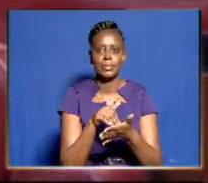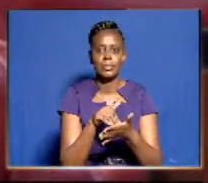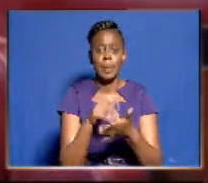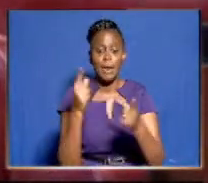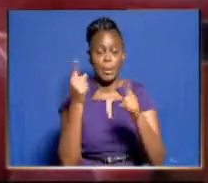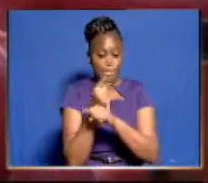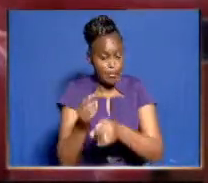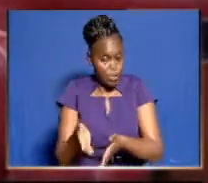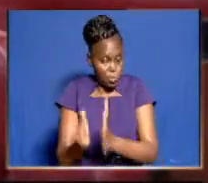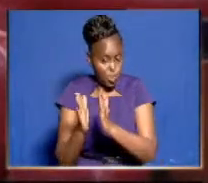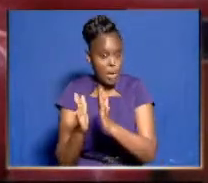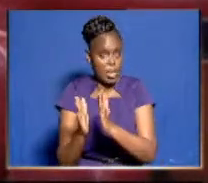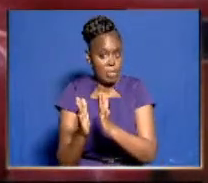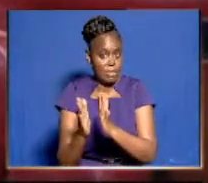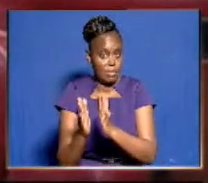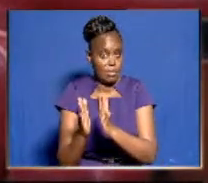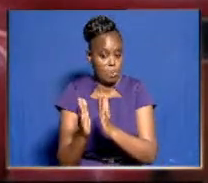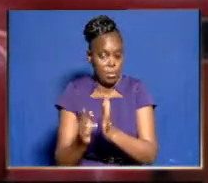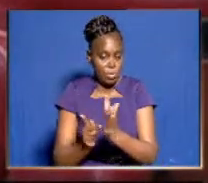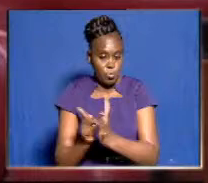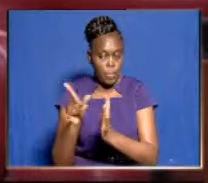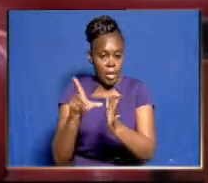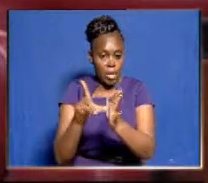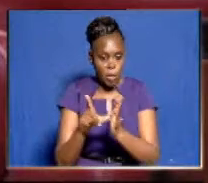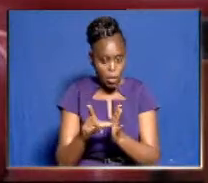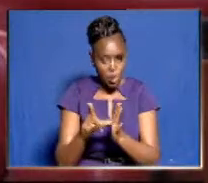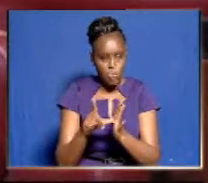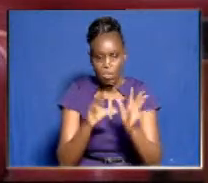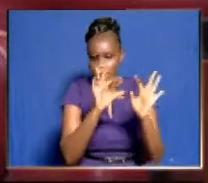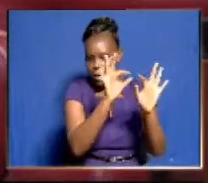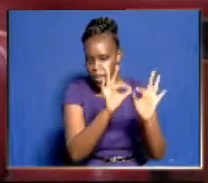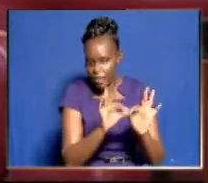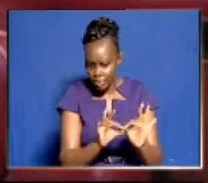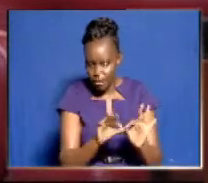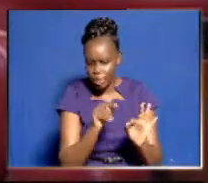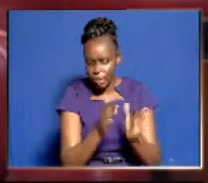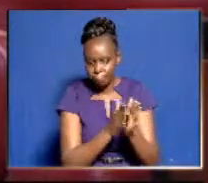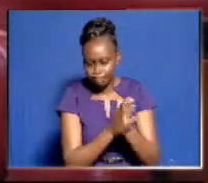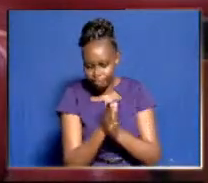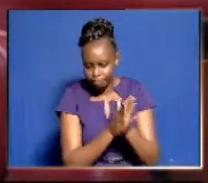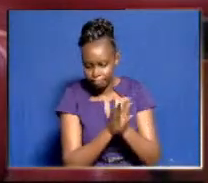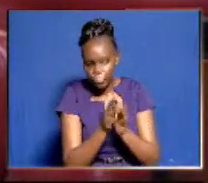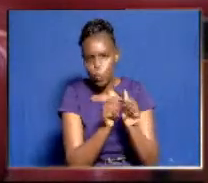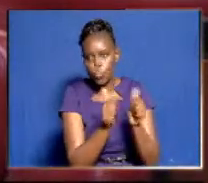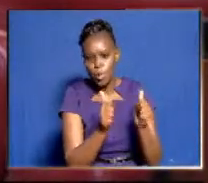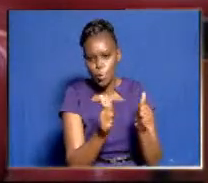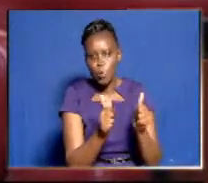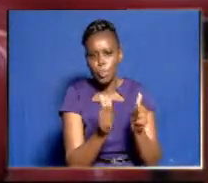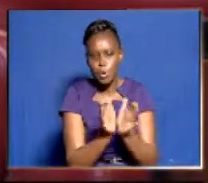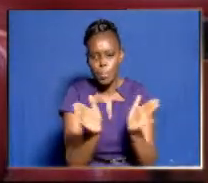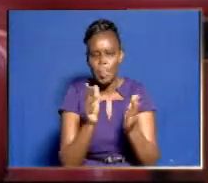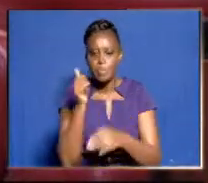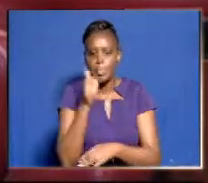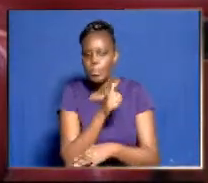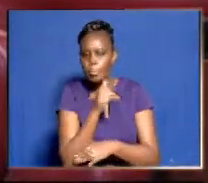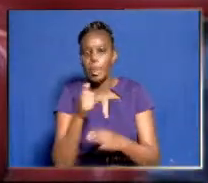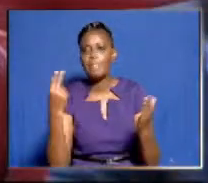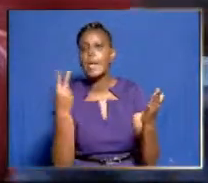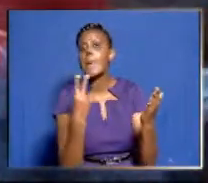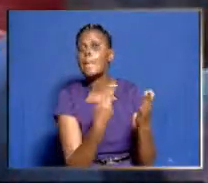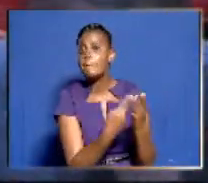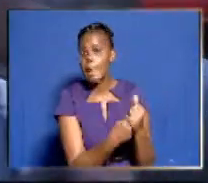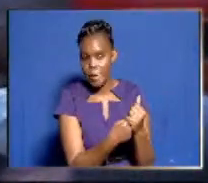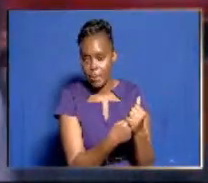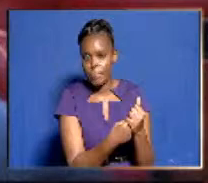alternatives to debt, I thank Treasury for the aggressive push towards public-private partnerships so that some of